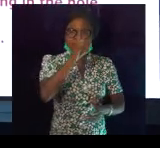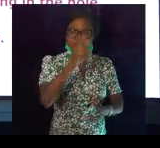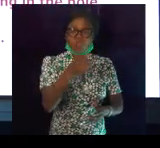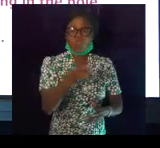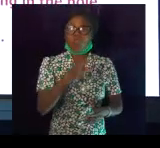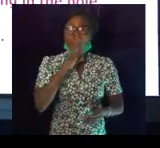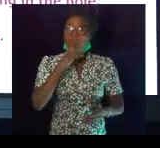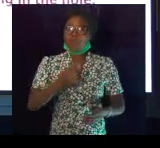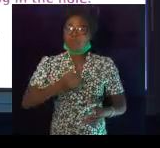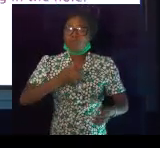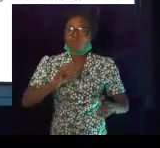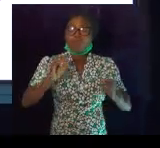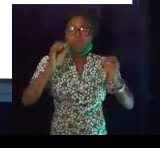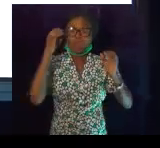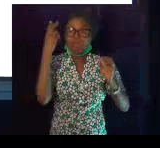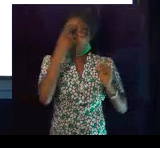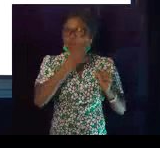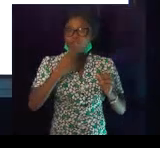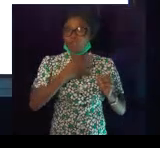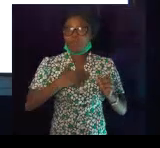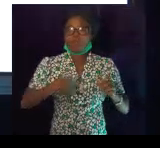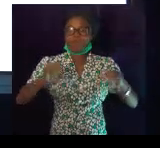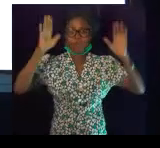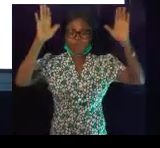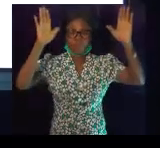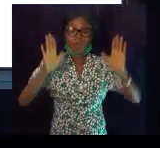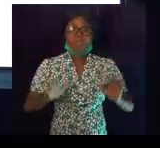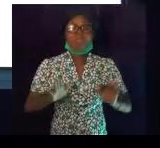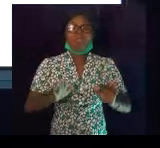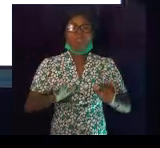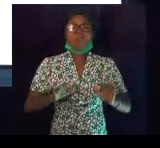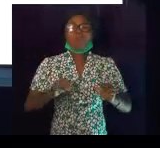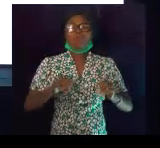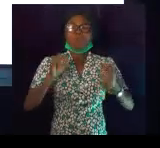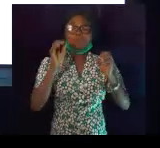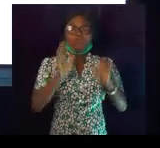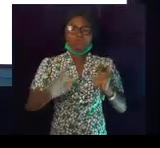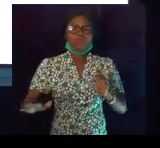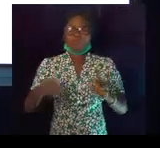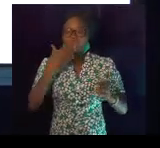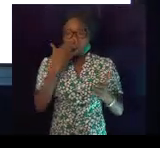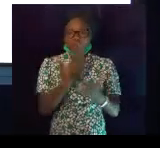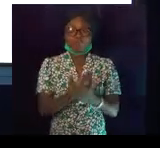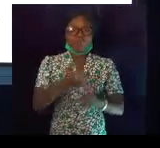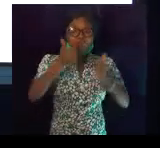trust you. You are awesome, amazing children. Good job, you.